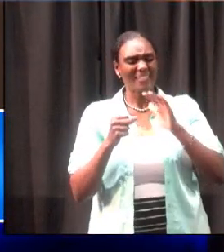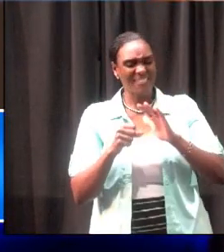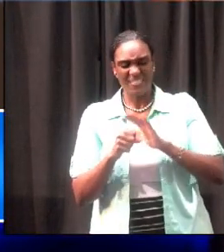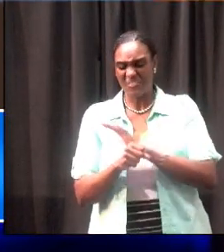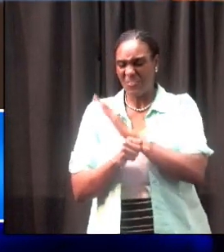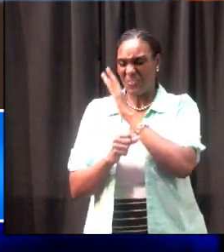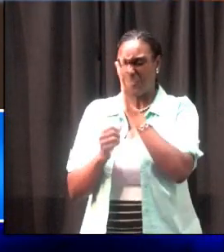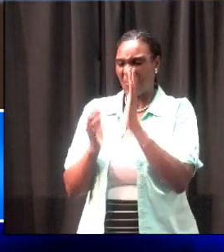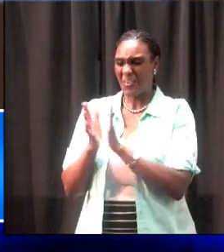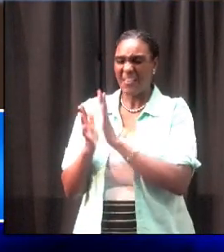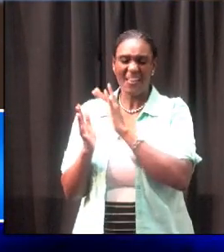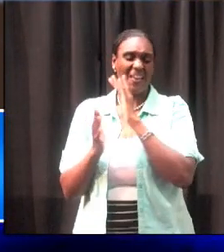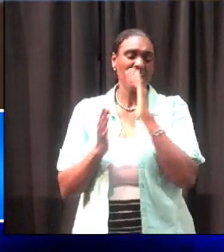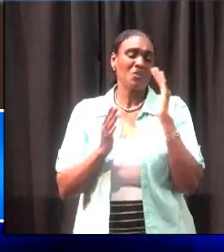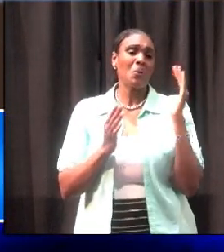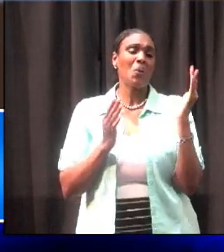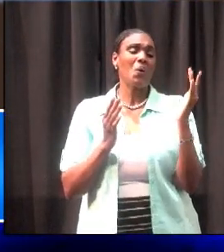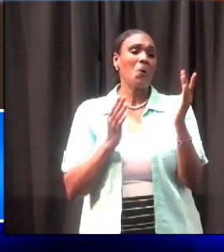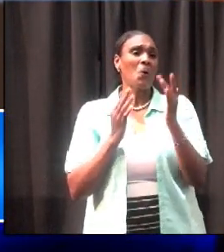Lord of